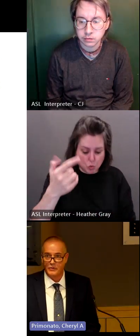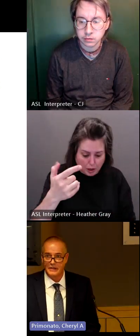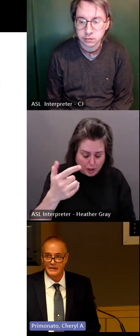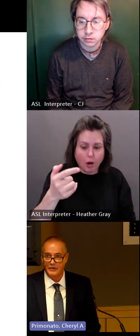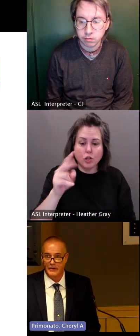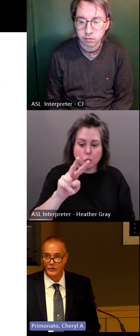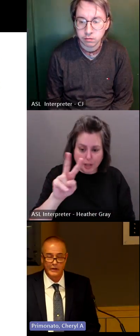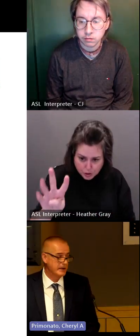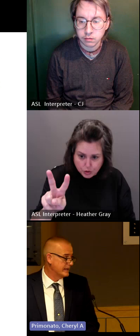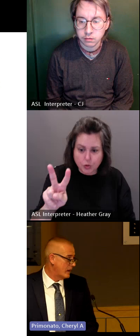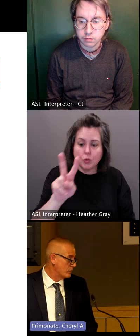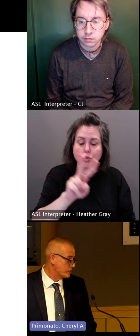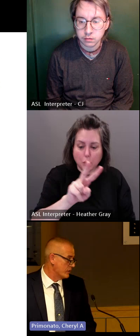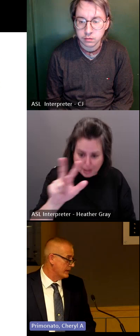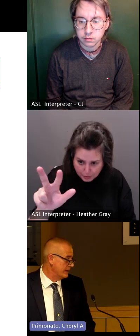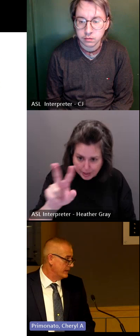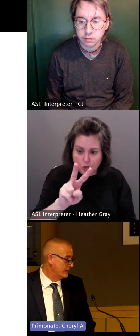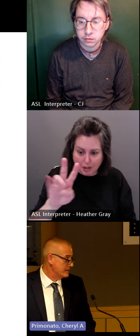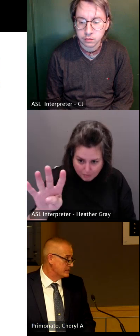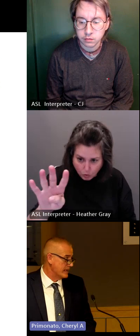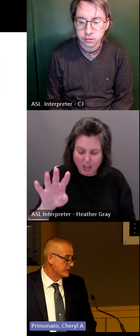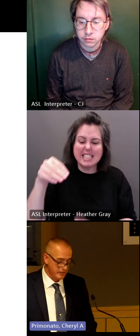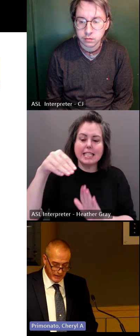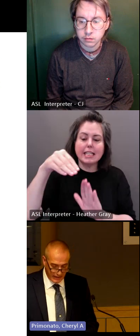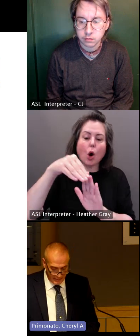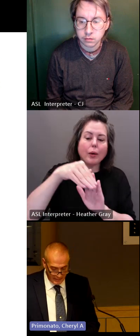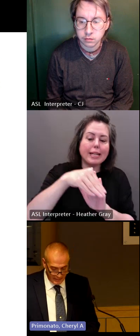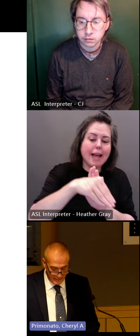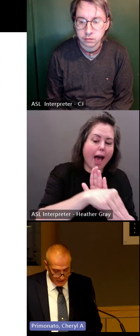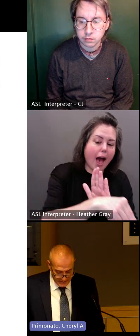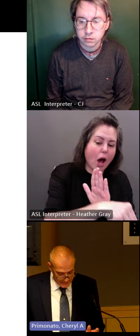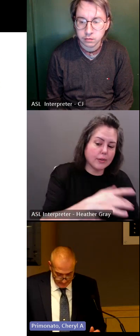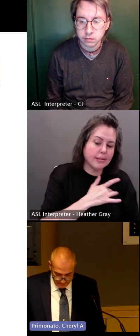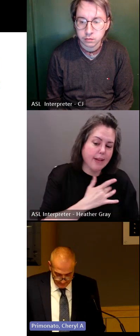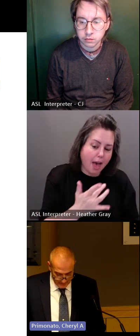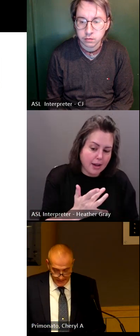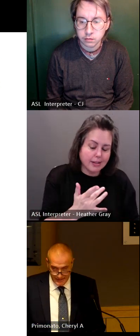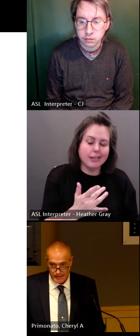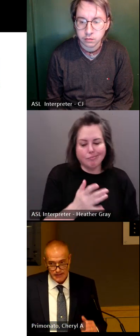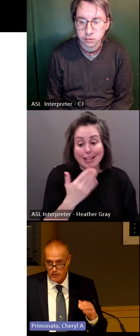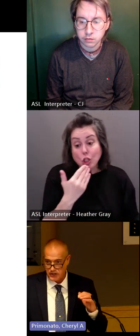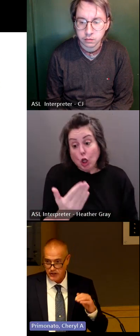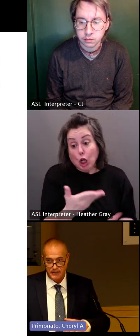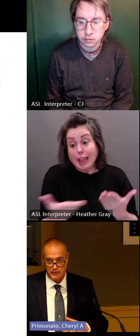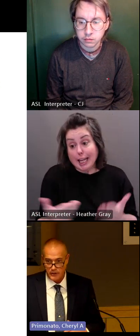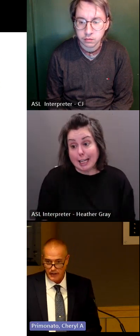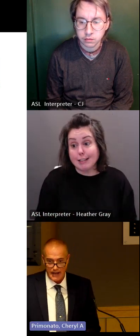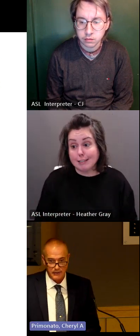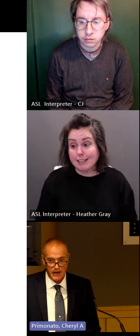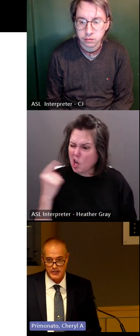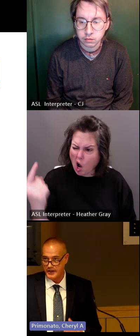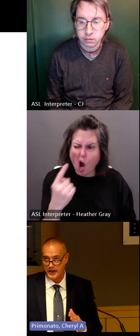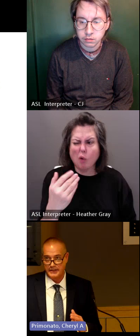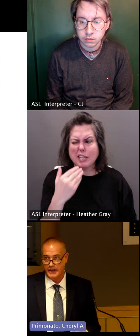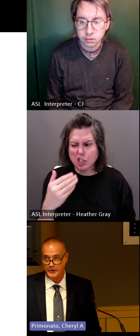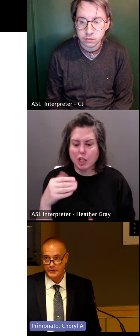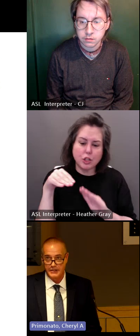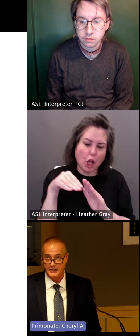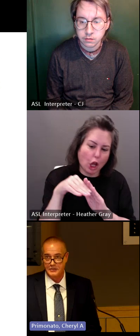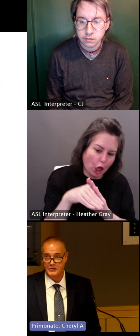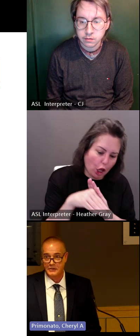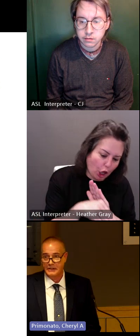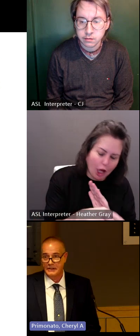and 24. You definitely are looking at a downward trend. So that's a good thing. I mean, it's always a good thing to be going in that direction and not the